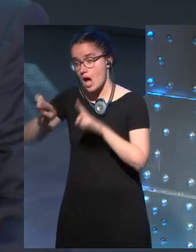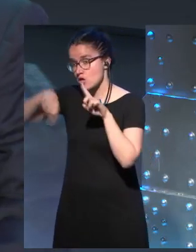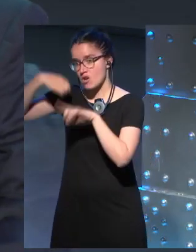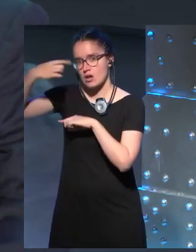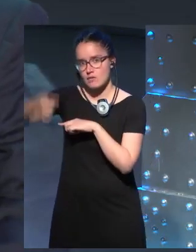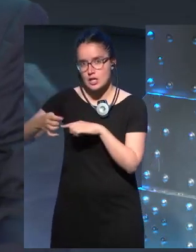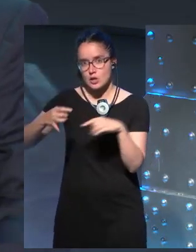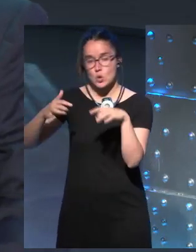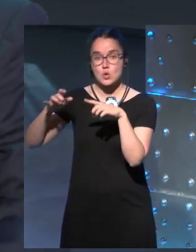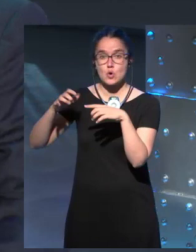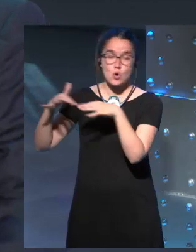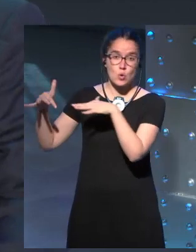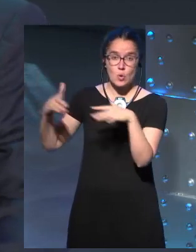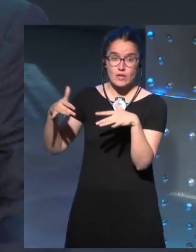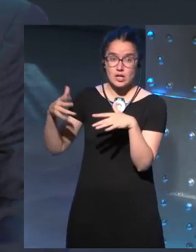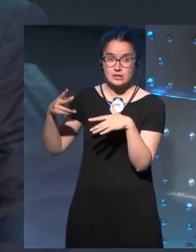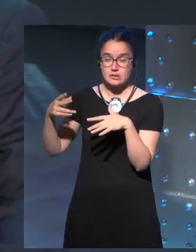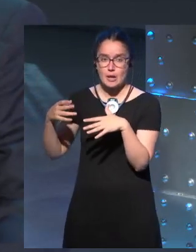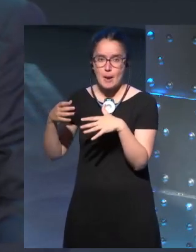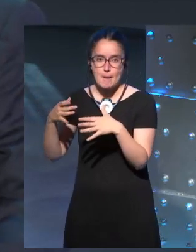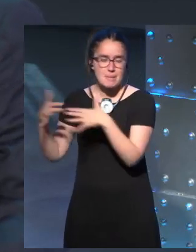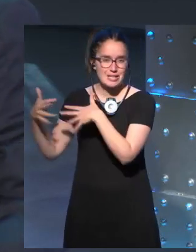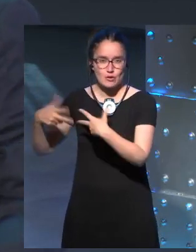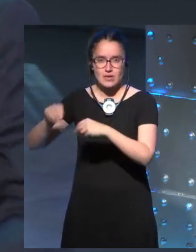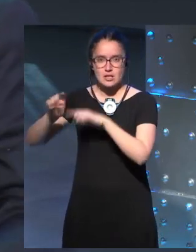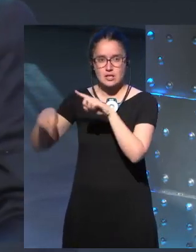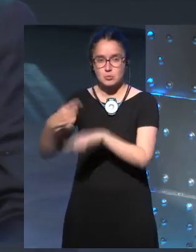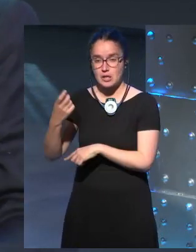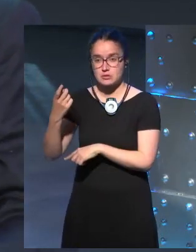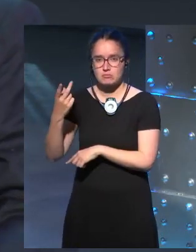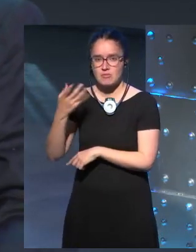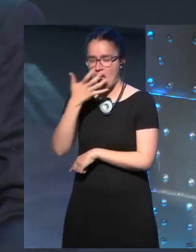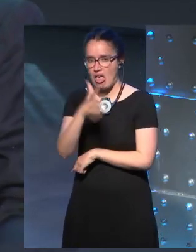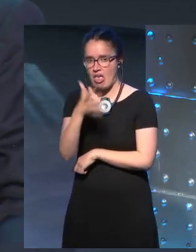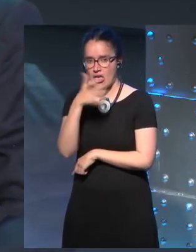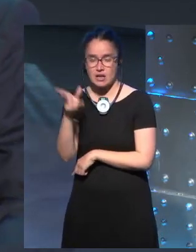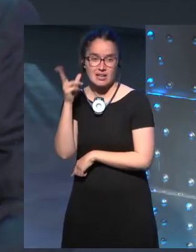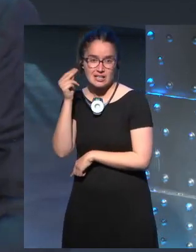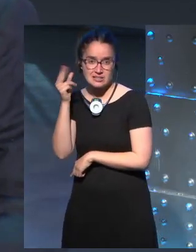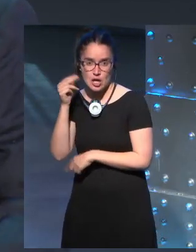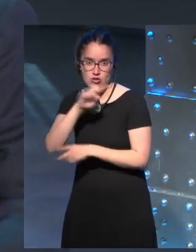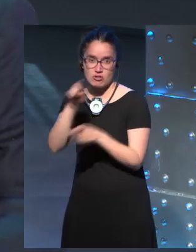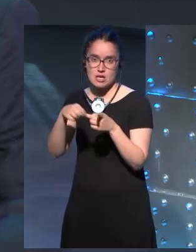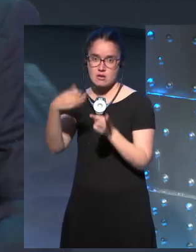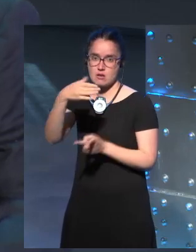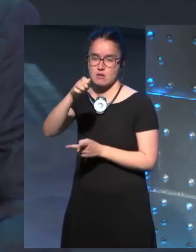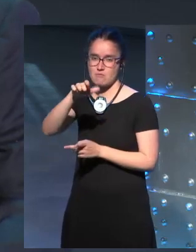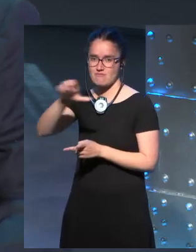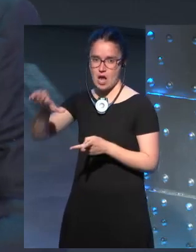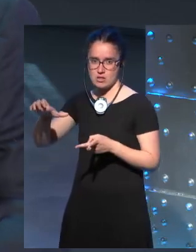and at a new season with players that 20 minutes after ending the game were